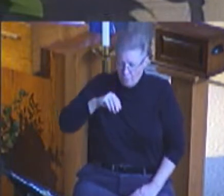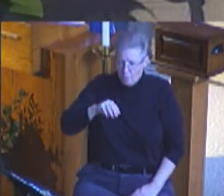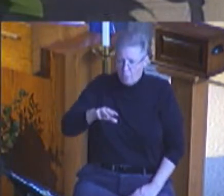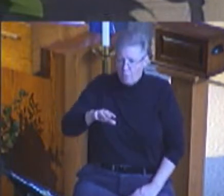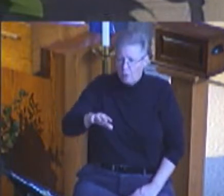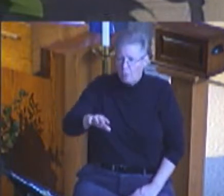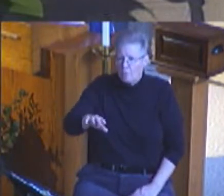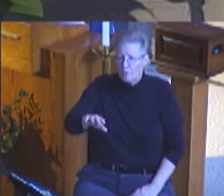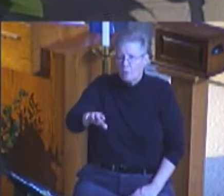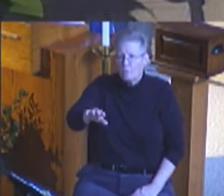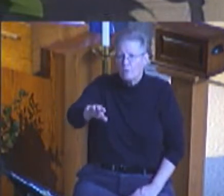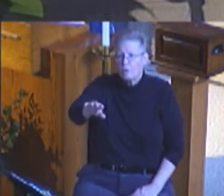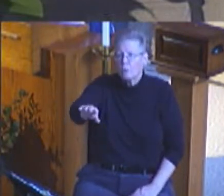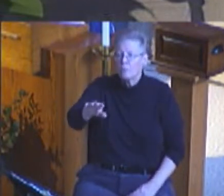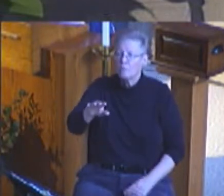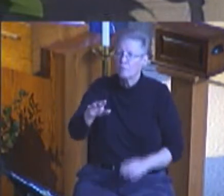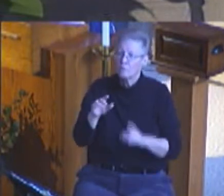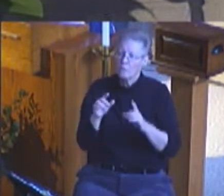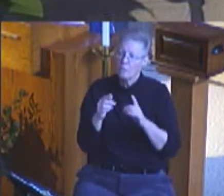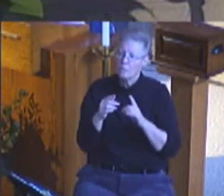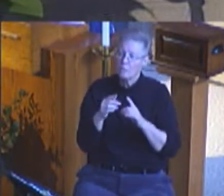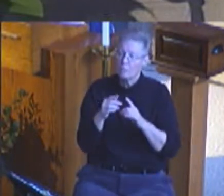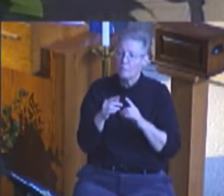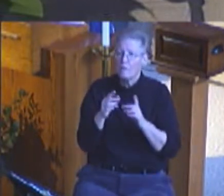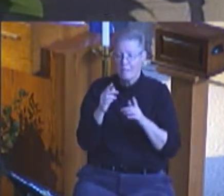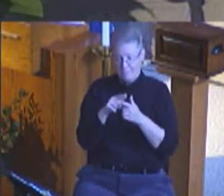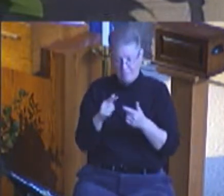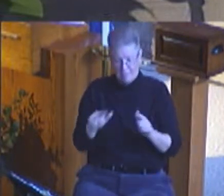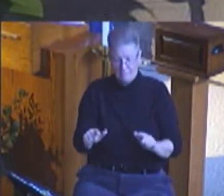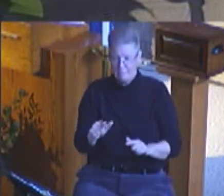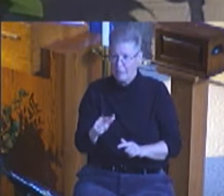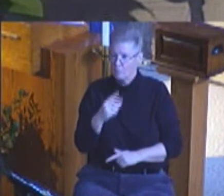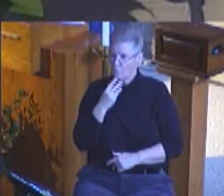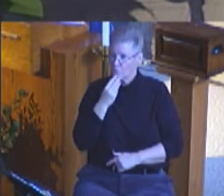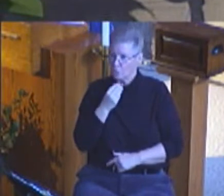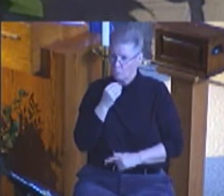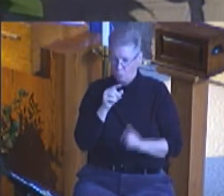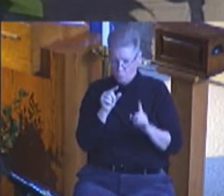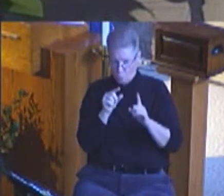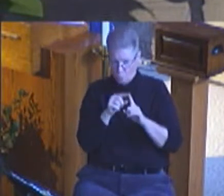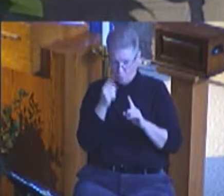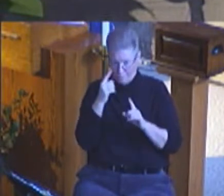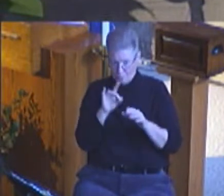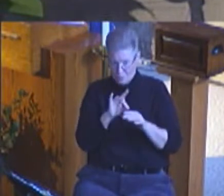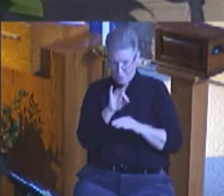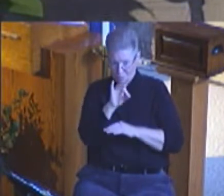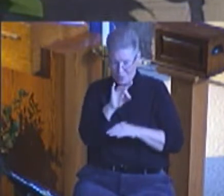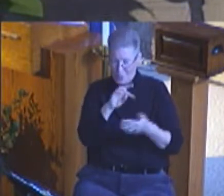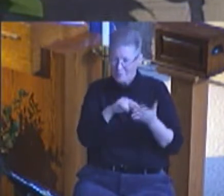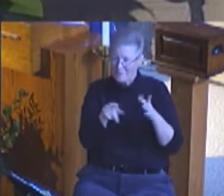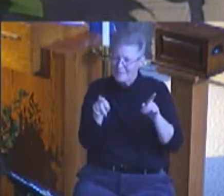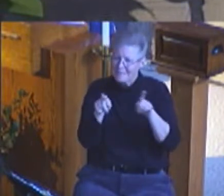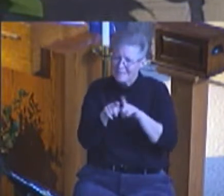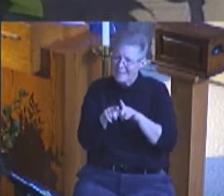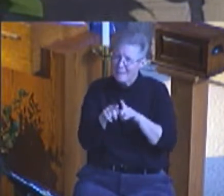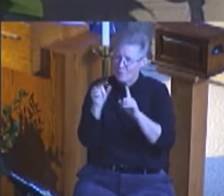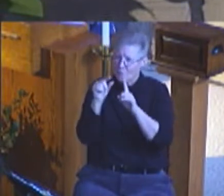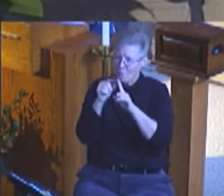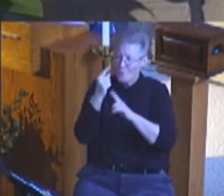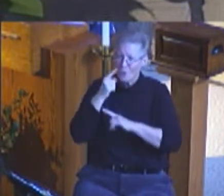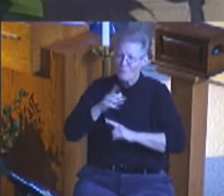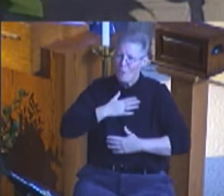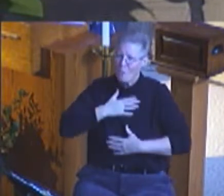The word for spirit in Hebrew is the same as the word for breath. So when we fill our bodies with breath,